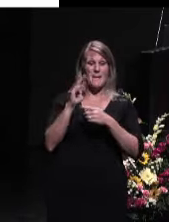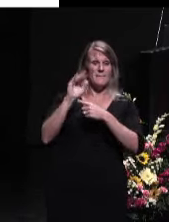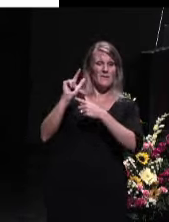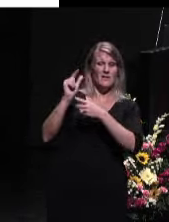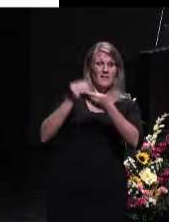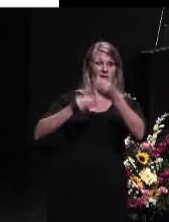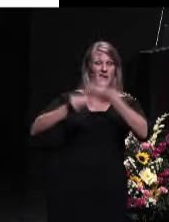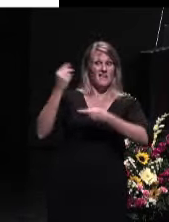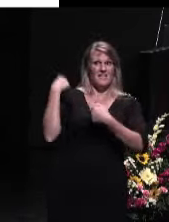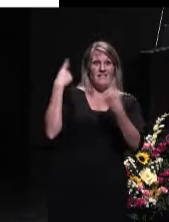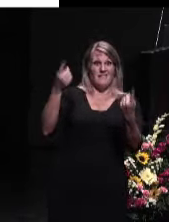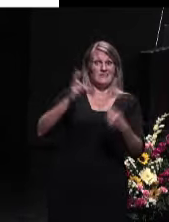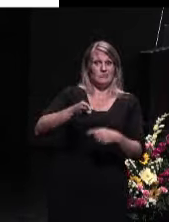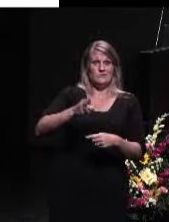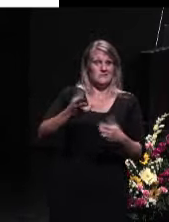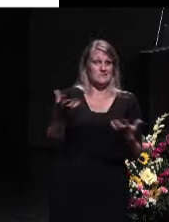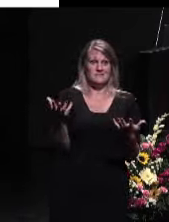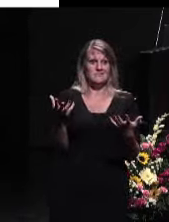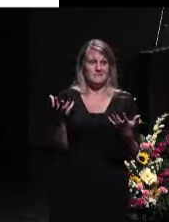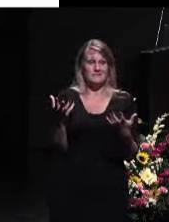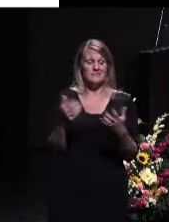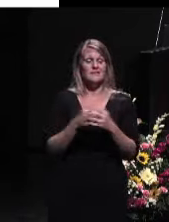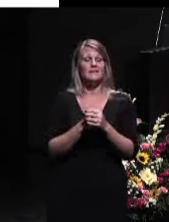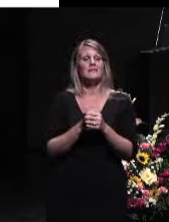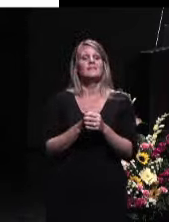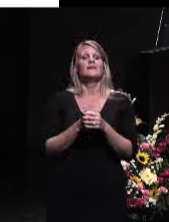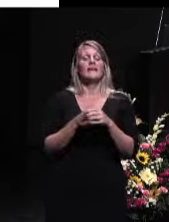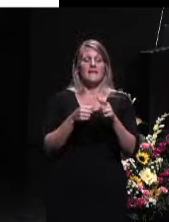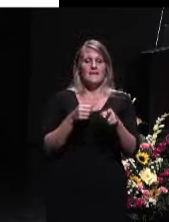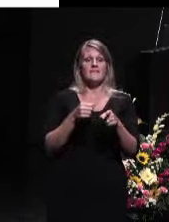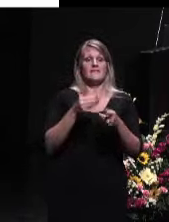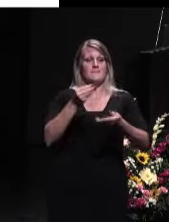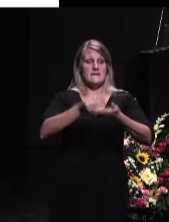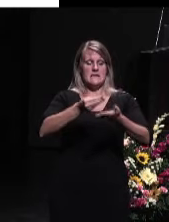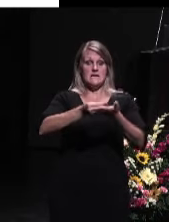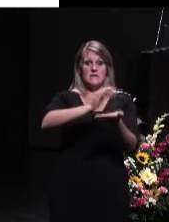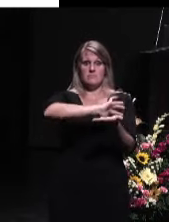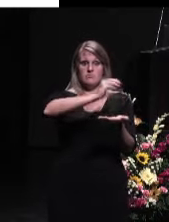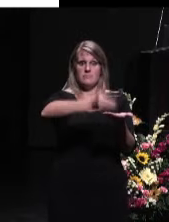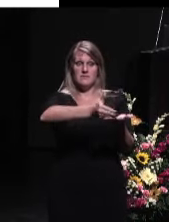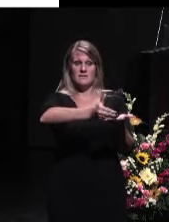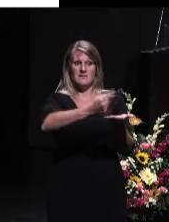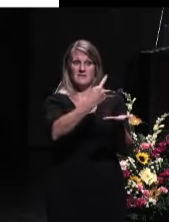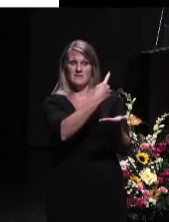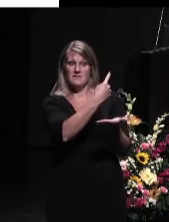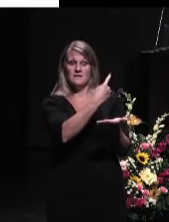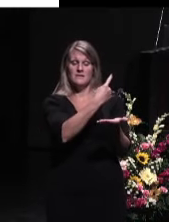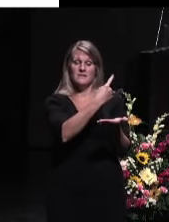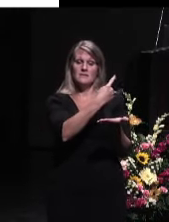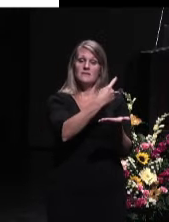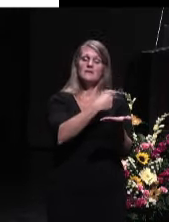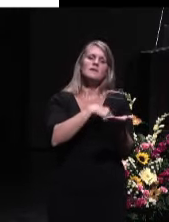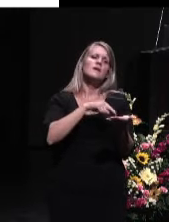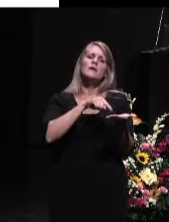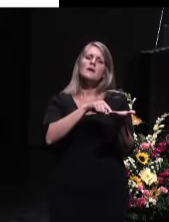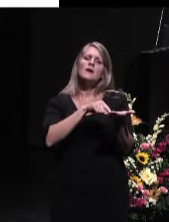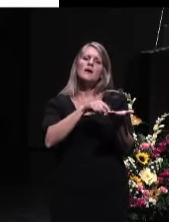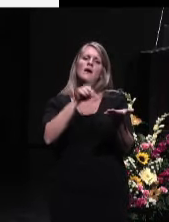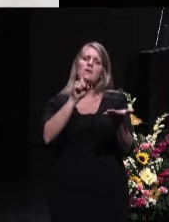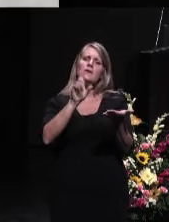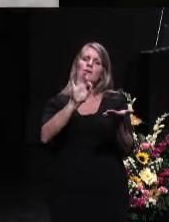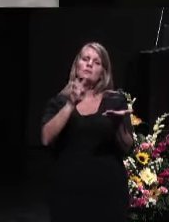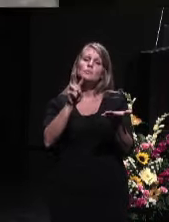of UWM in terms of this biennial budget. The dollars that are represented in the projects up there are